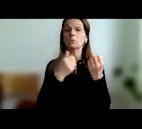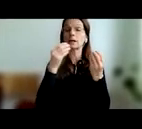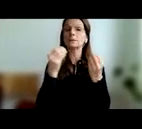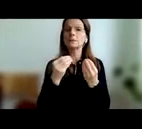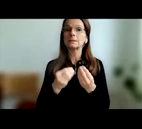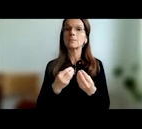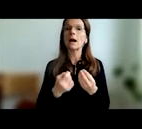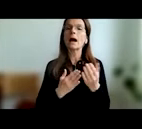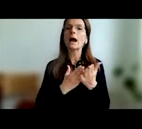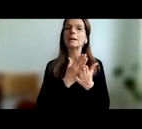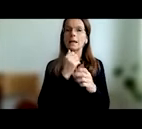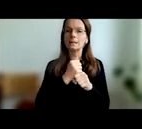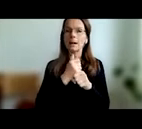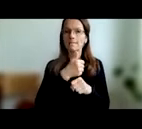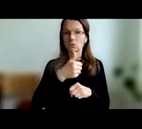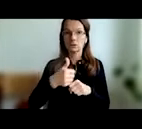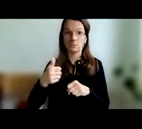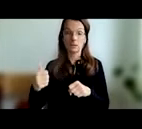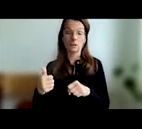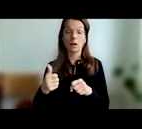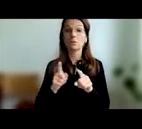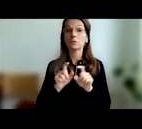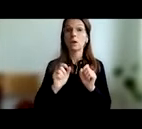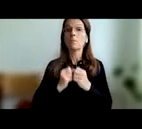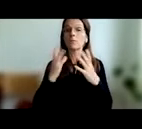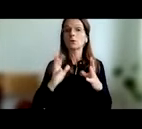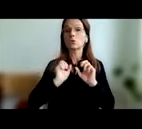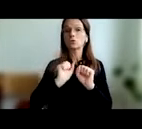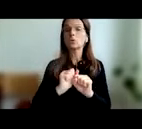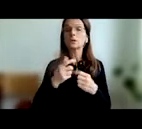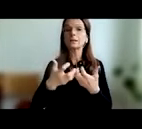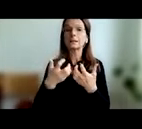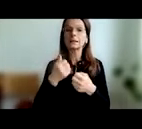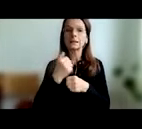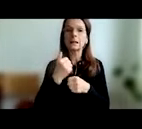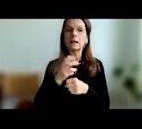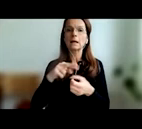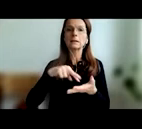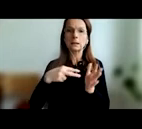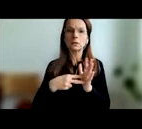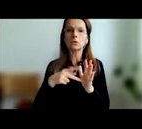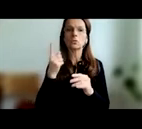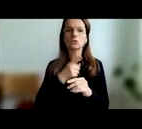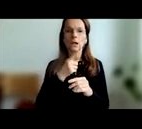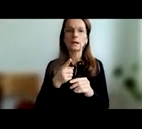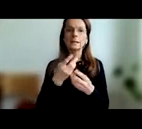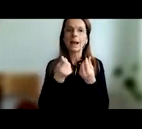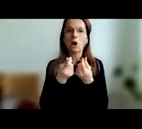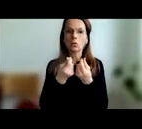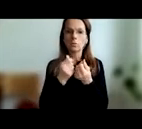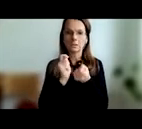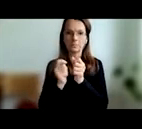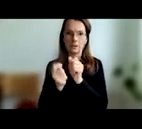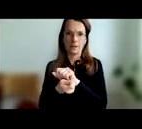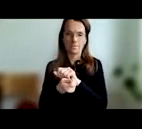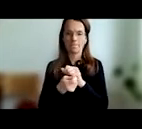increased. posamnistica, Then support invece for the occorno system of sterdela na economis individual che per career tecnologiche development, spremembra perché increase their resilience of the labor